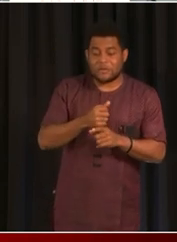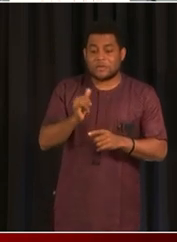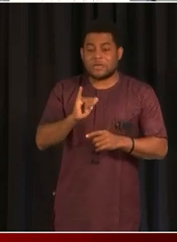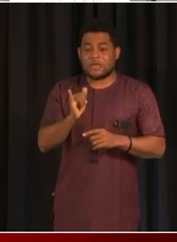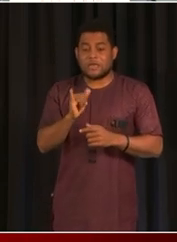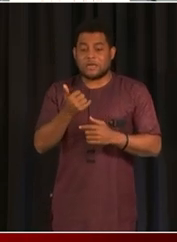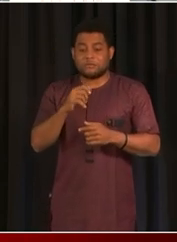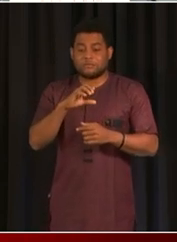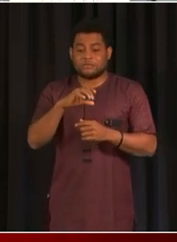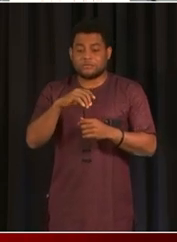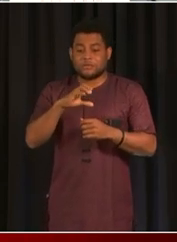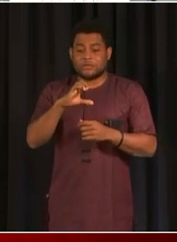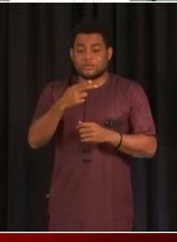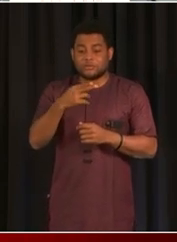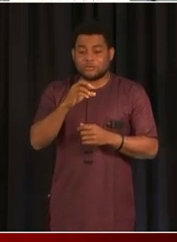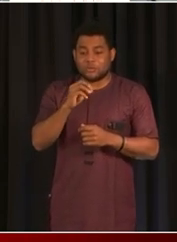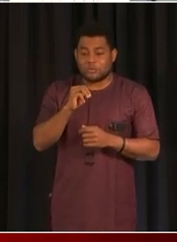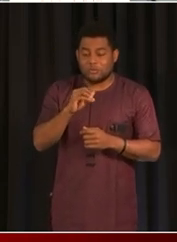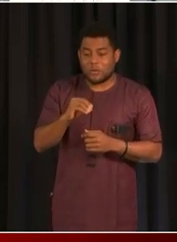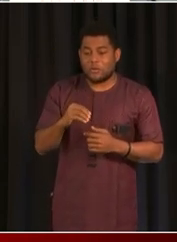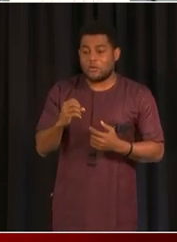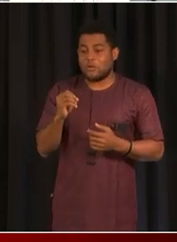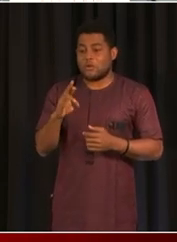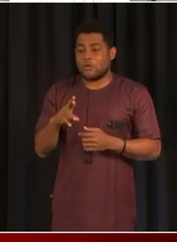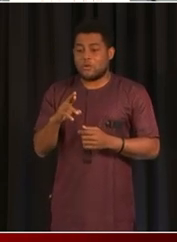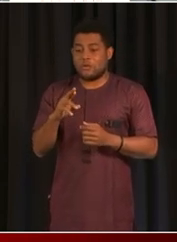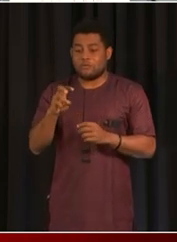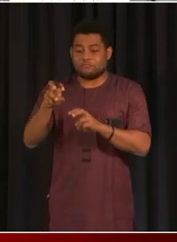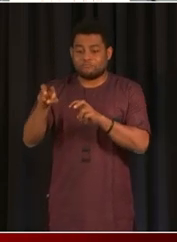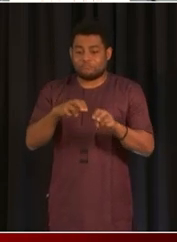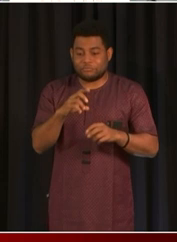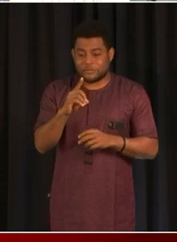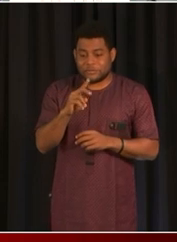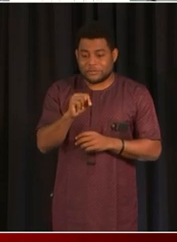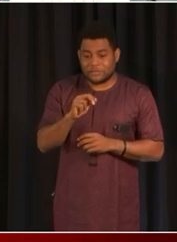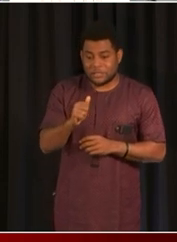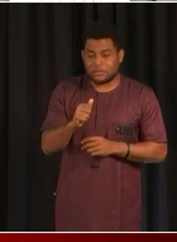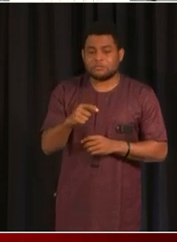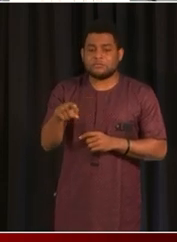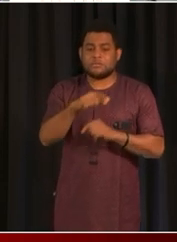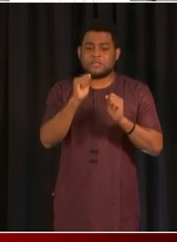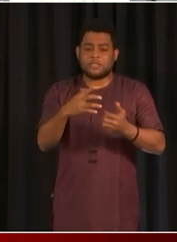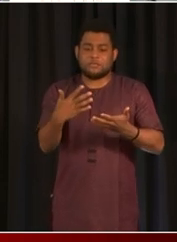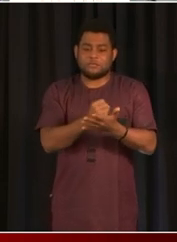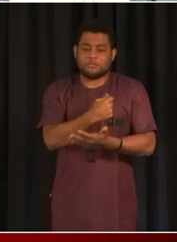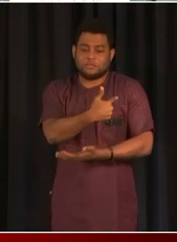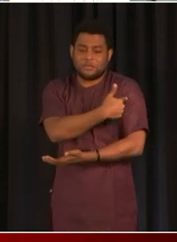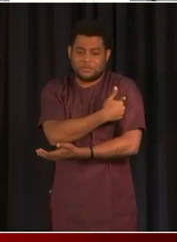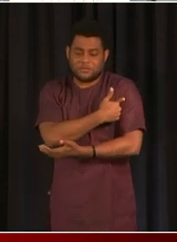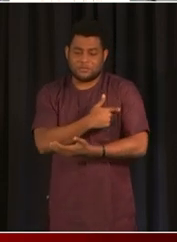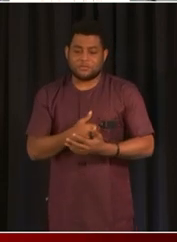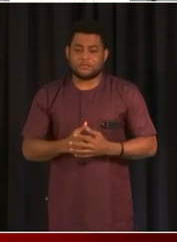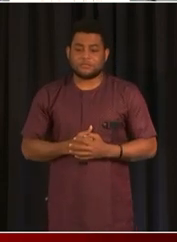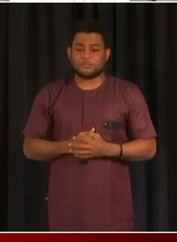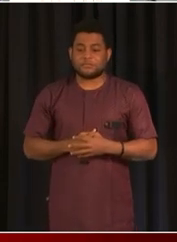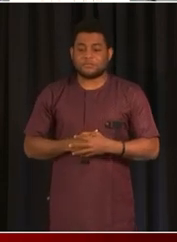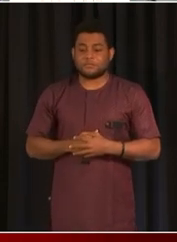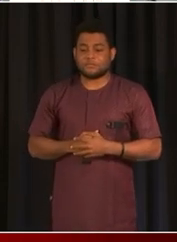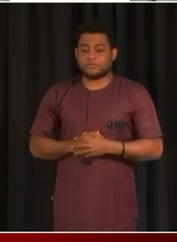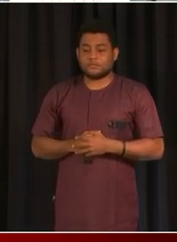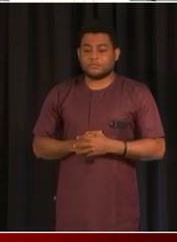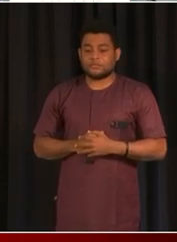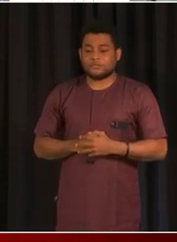blood cancers tend to have a higher risk for people not developing an immune response. And some individuals who have